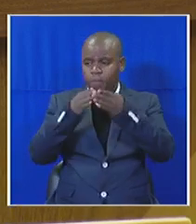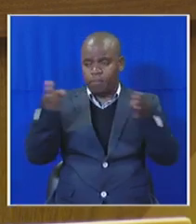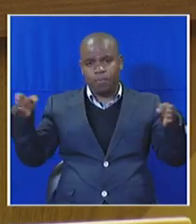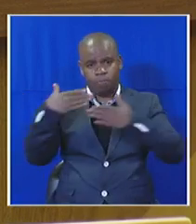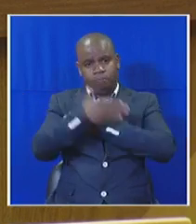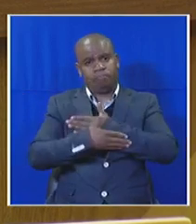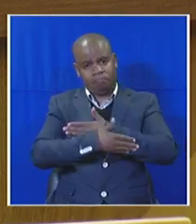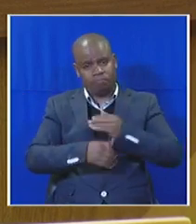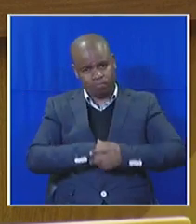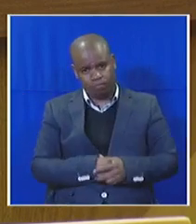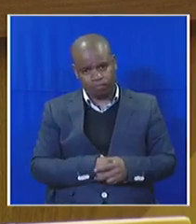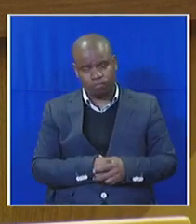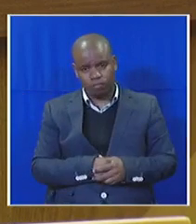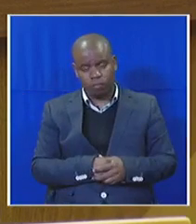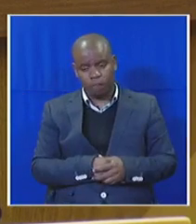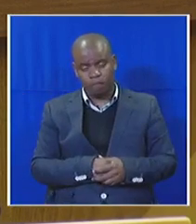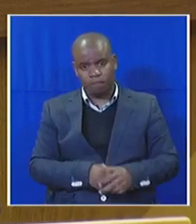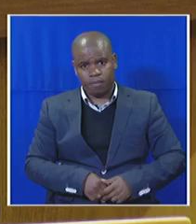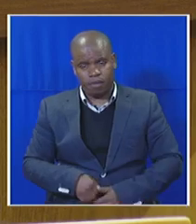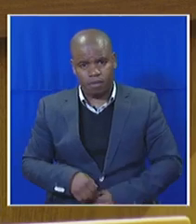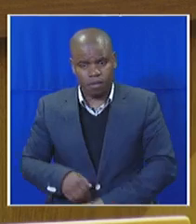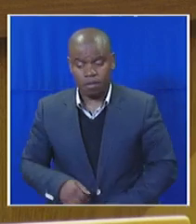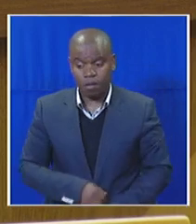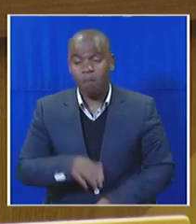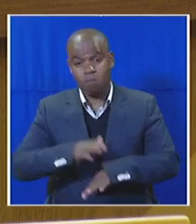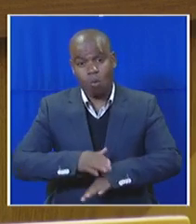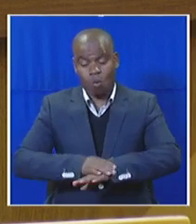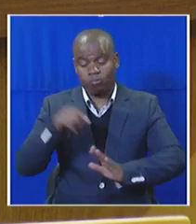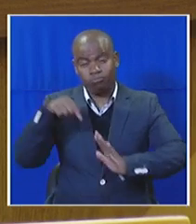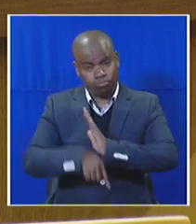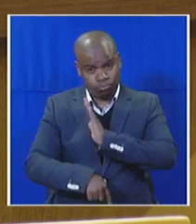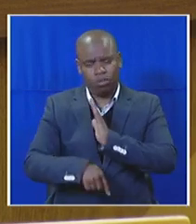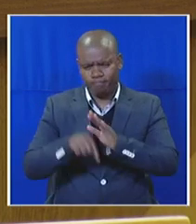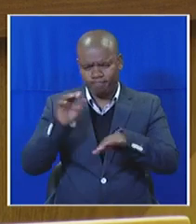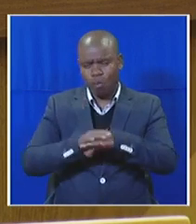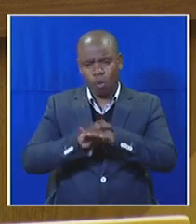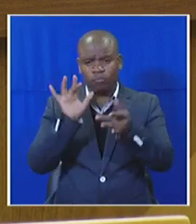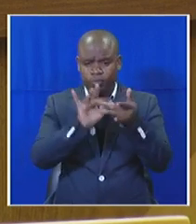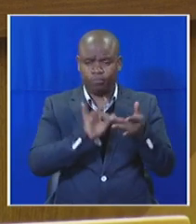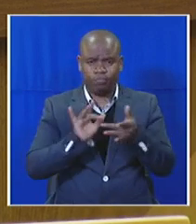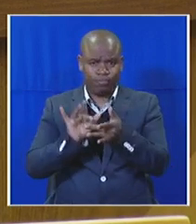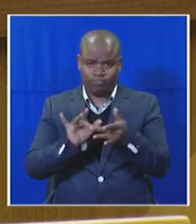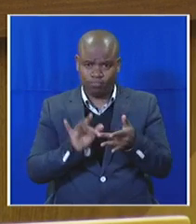country. The impact of the extensive and comprehensive broadband